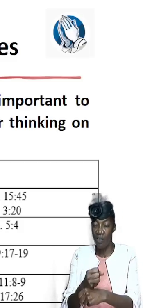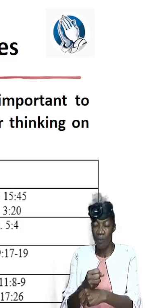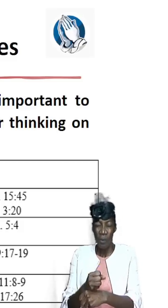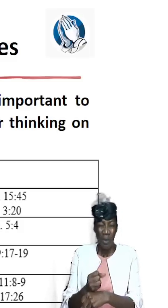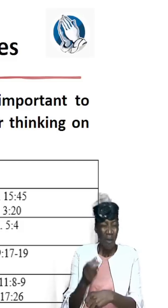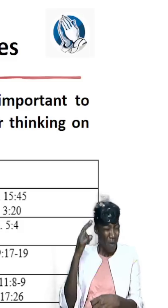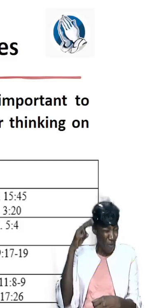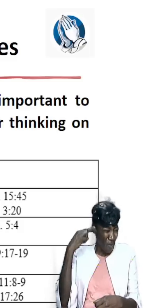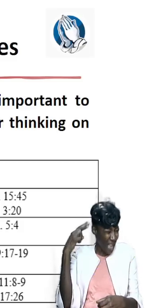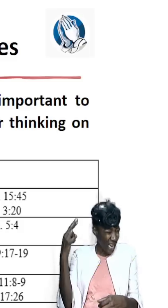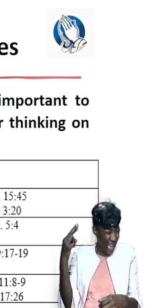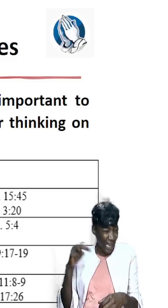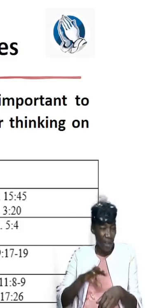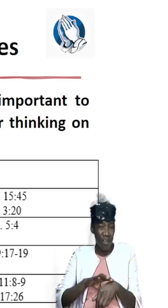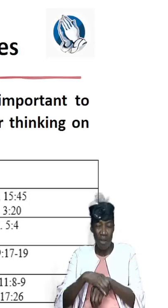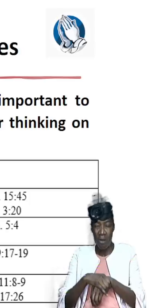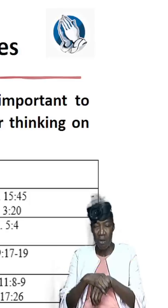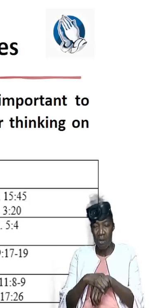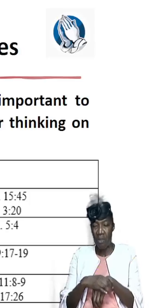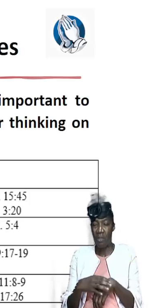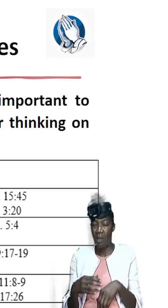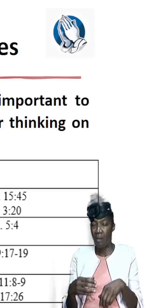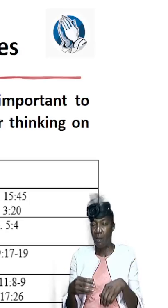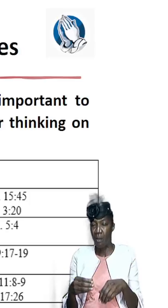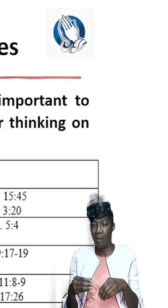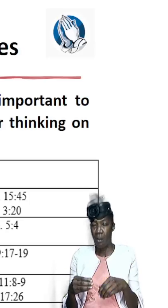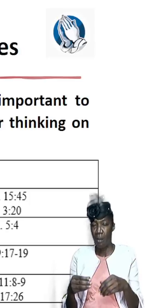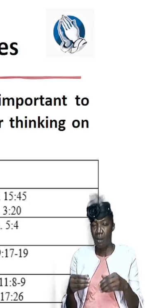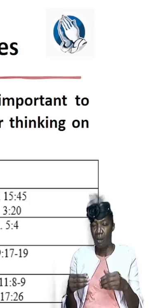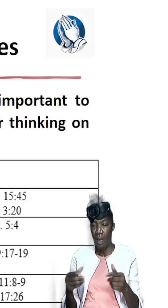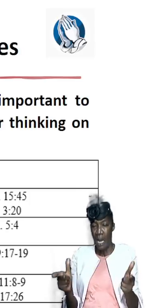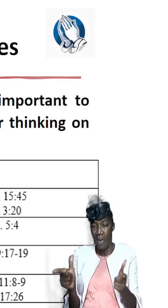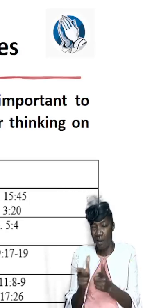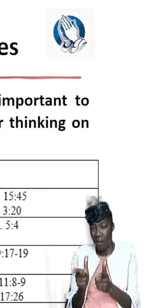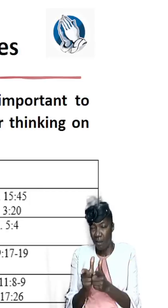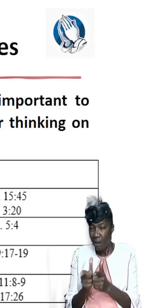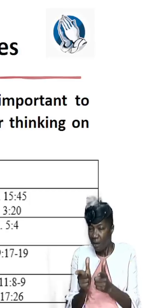young, a couple thousand years old. But as we go